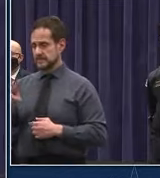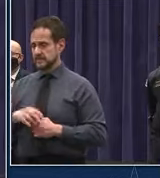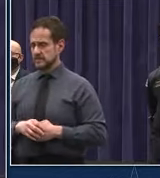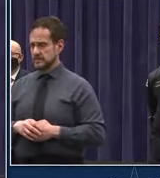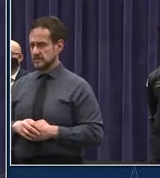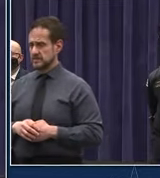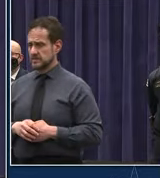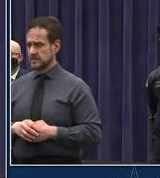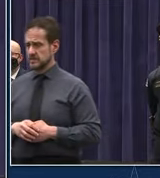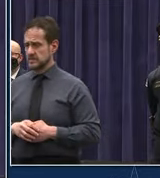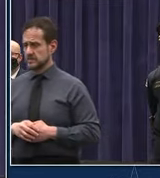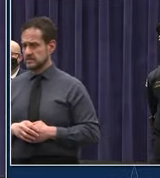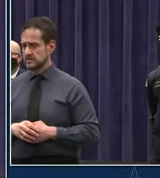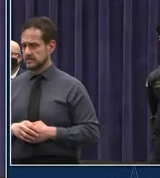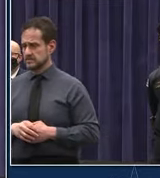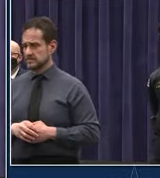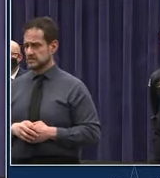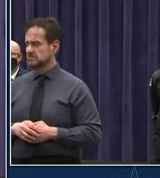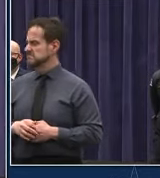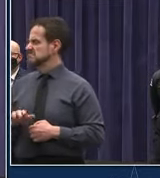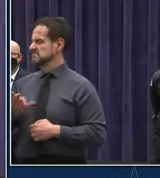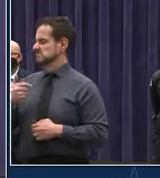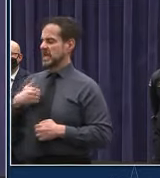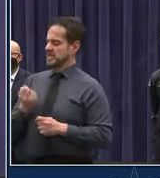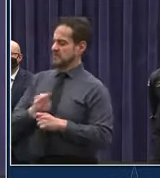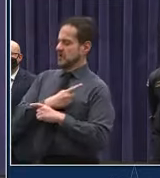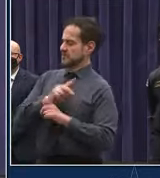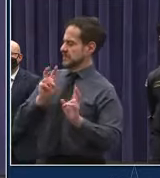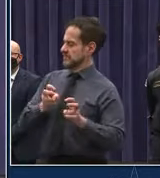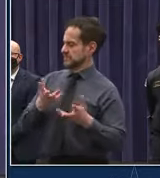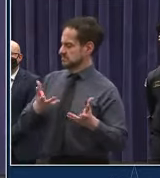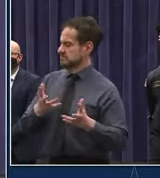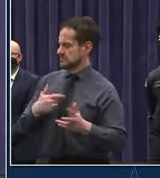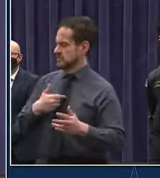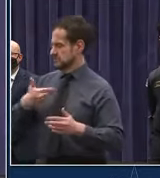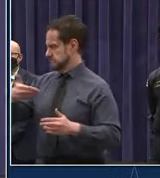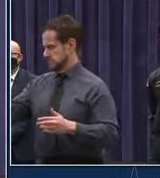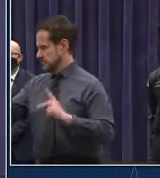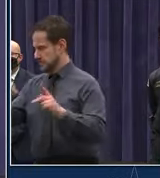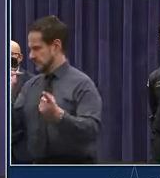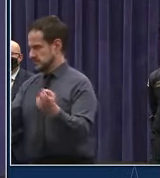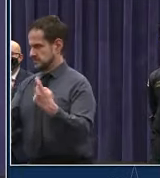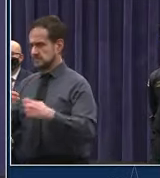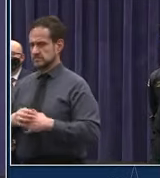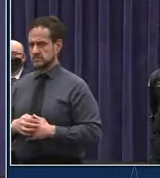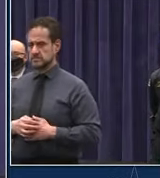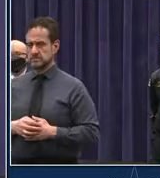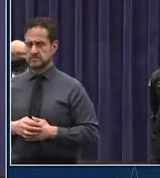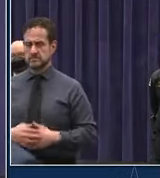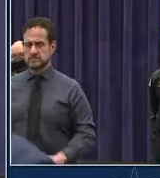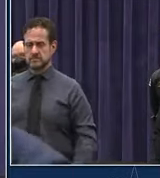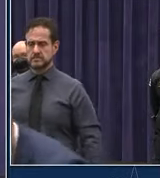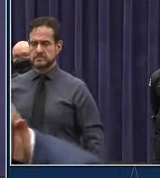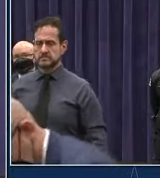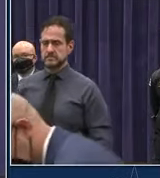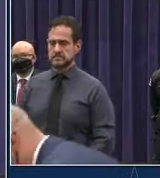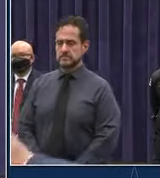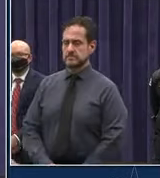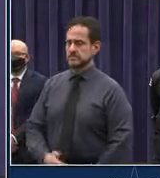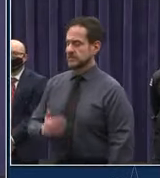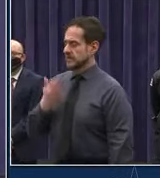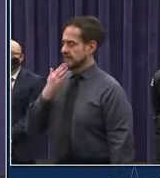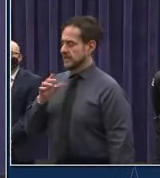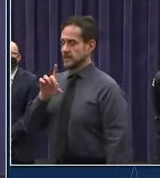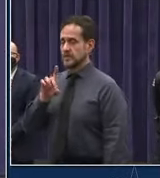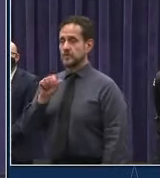on-topic questions, and then if we have time, we'll come back. We'll do. To other questions. Thank you so much, Mayor, and members of the media. Alex Murphy and I